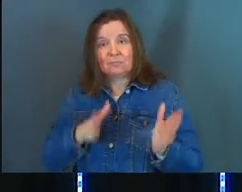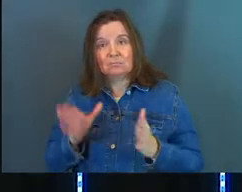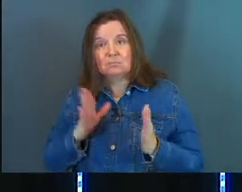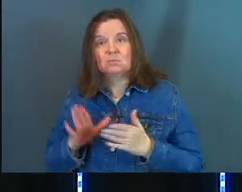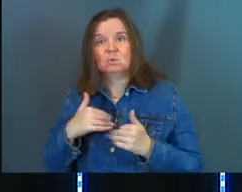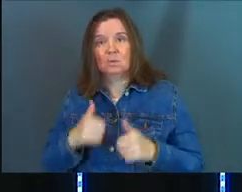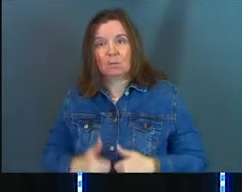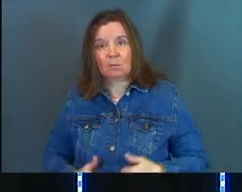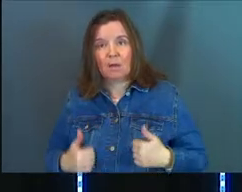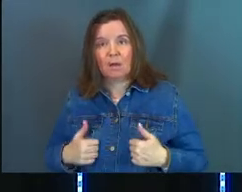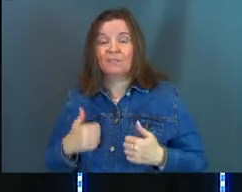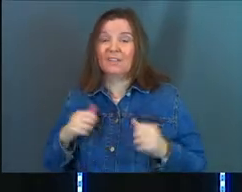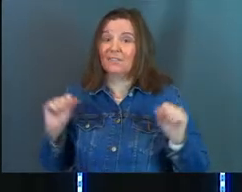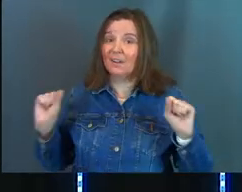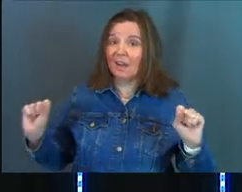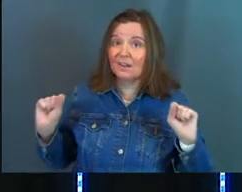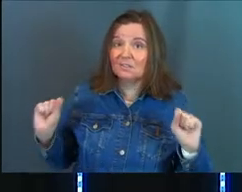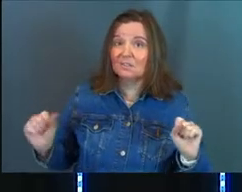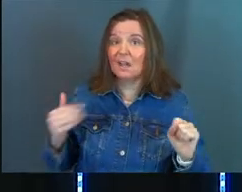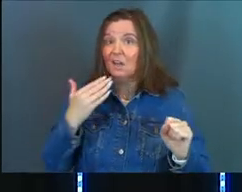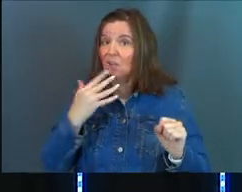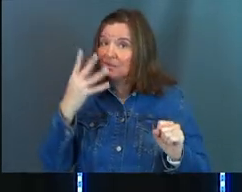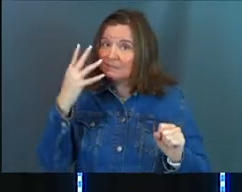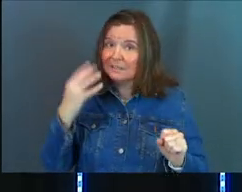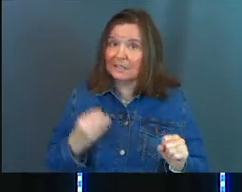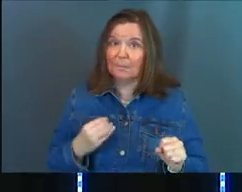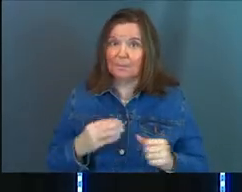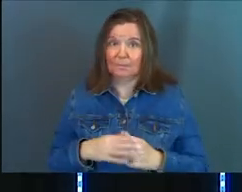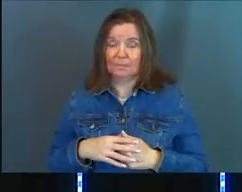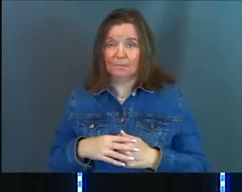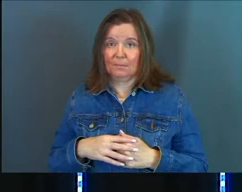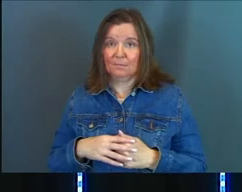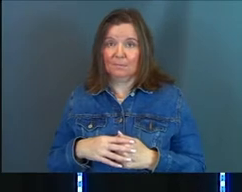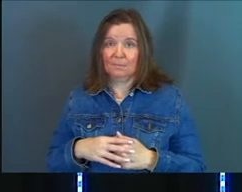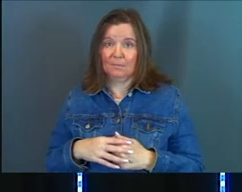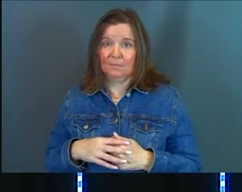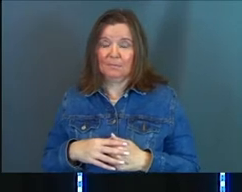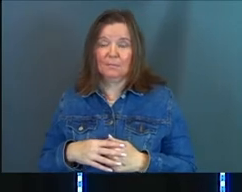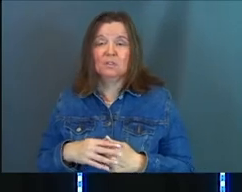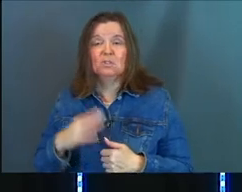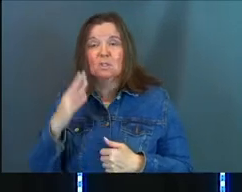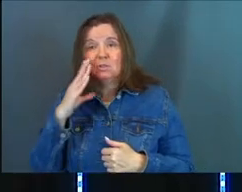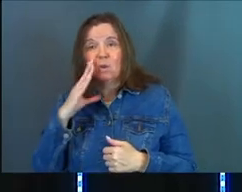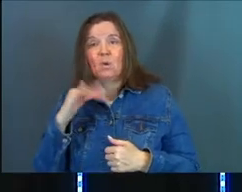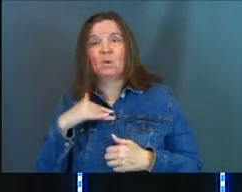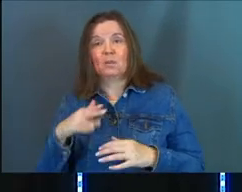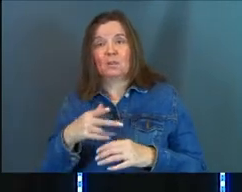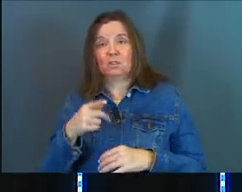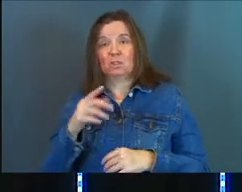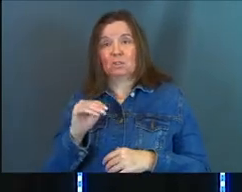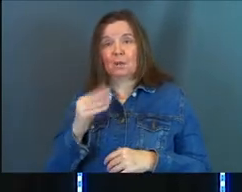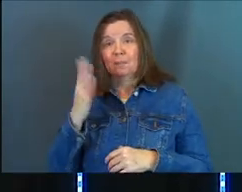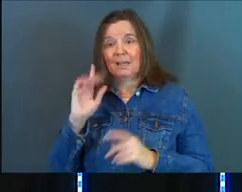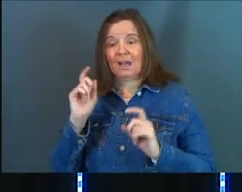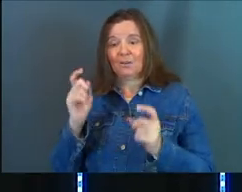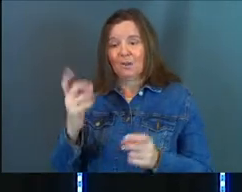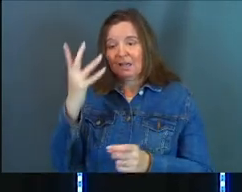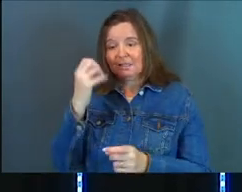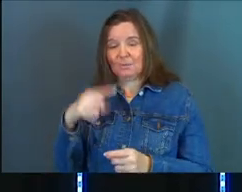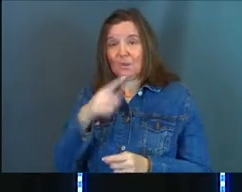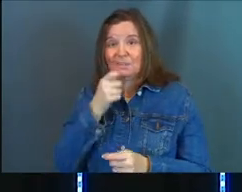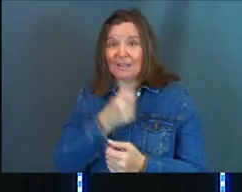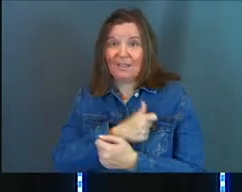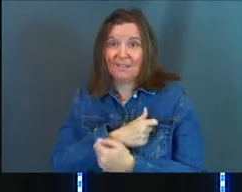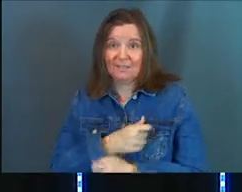life. Even exercise and good sleep. Just know the psalm says that God grants sleep to